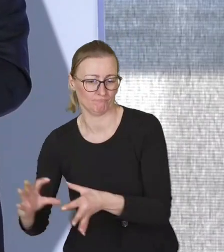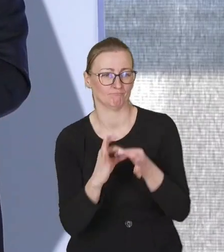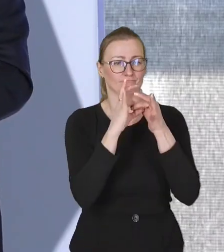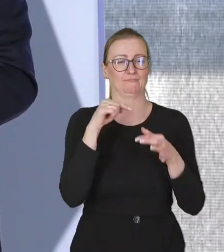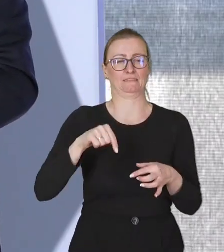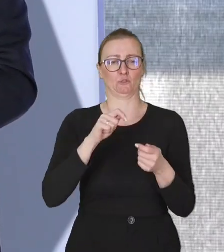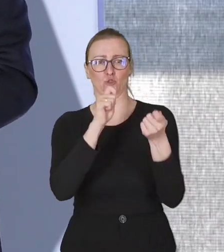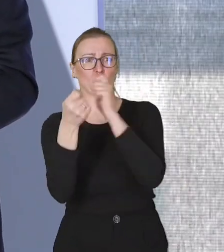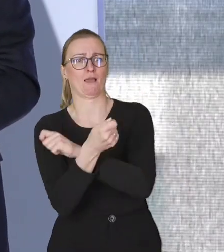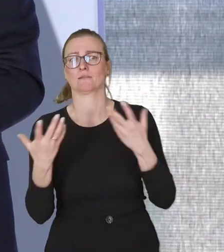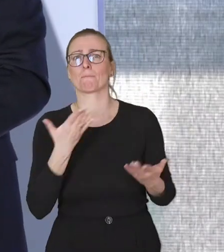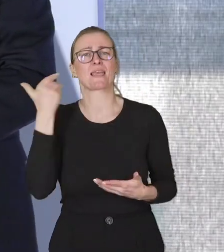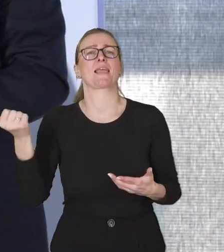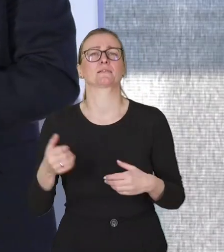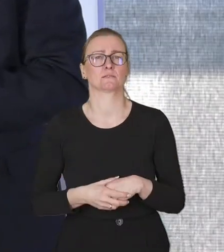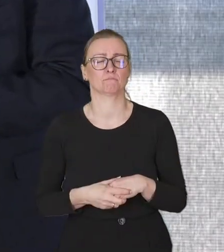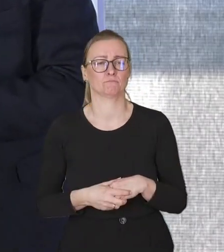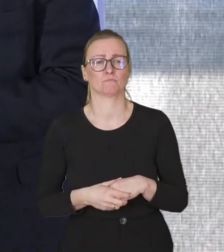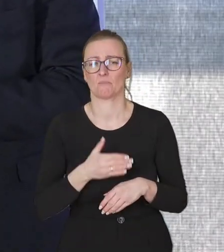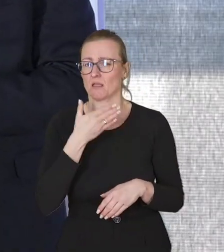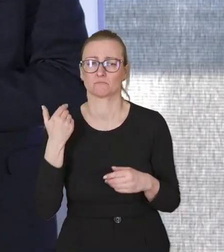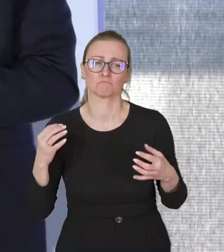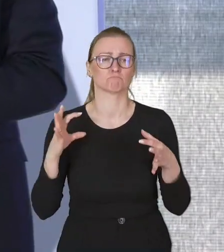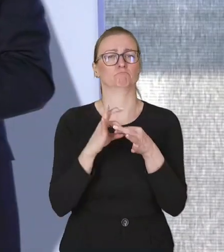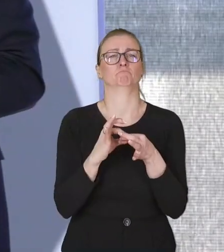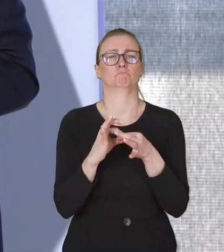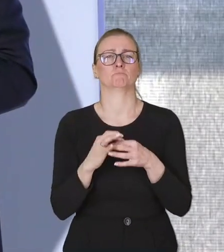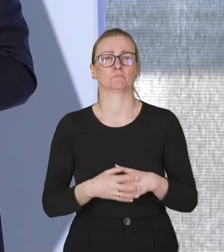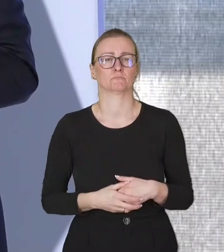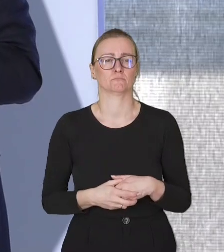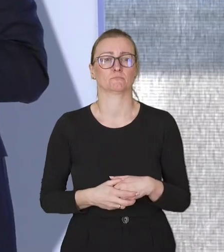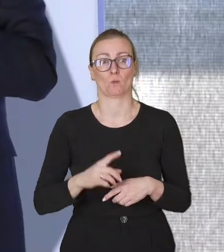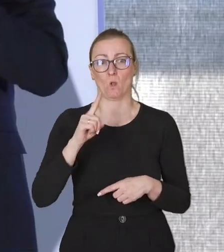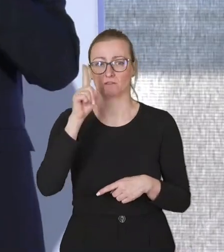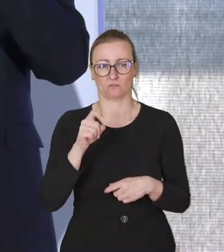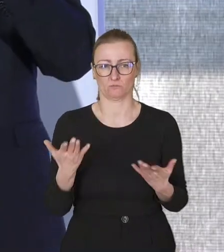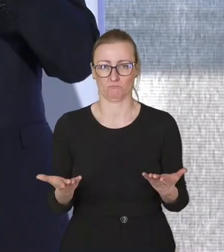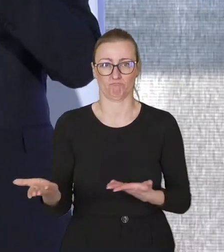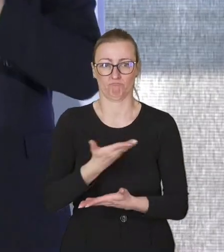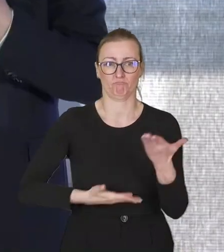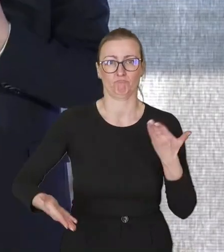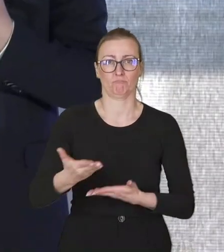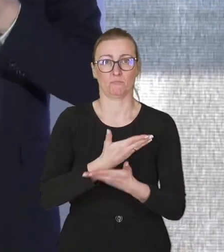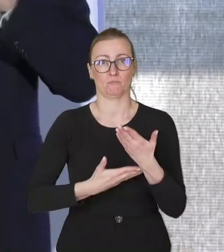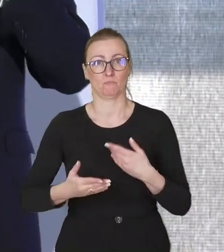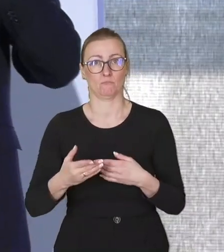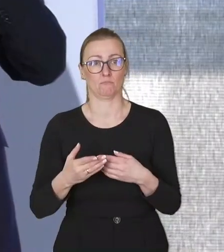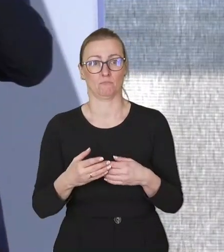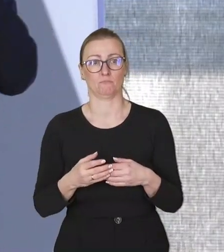key questions for our debate today. How to ensure that the cohesion policy, which is based on